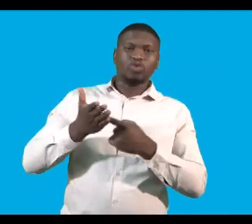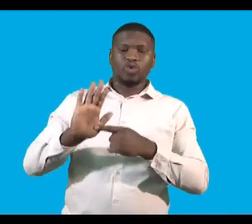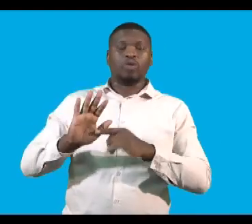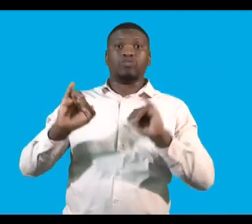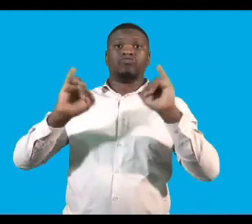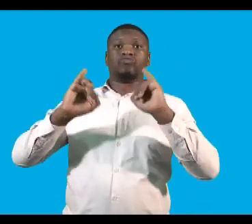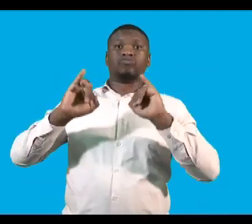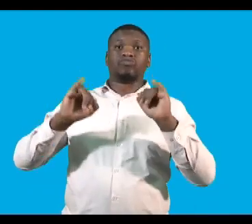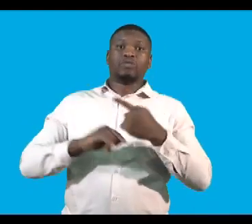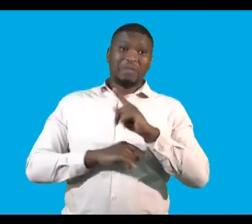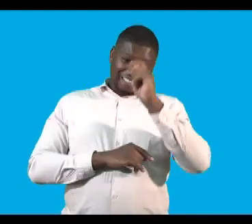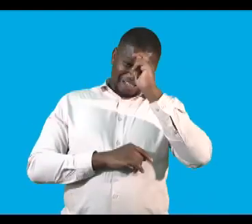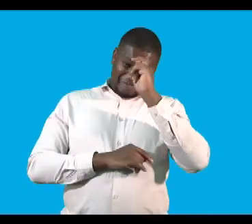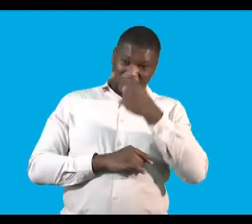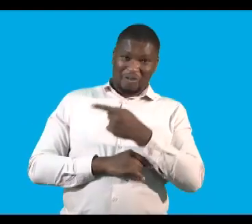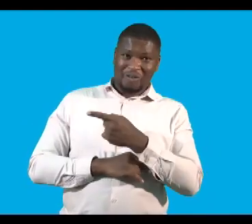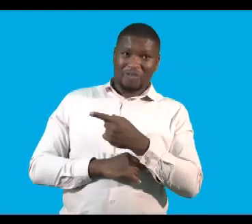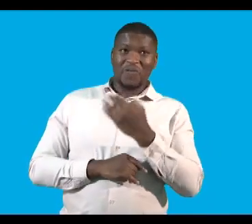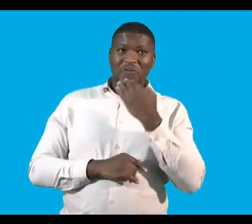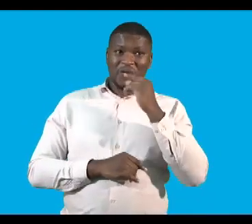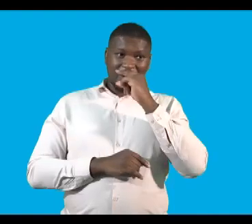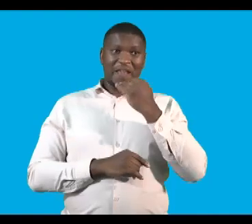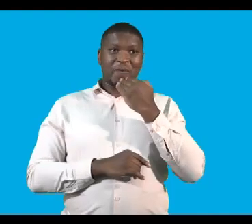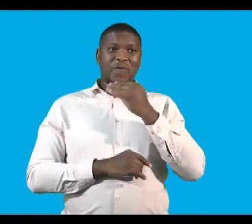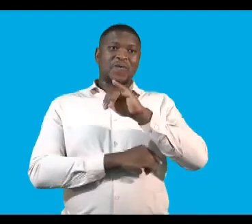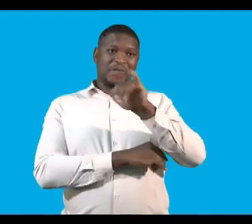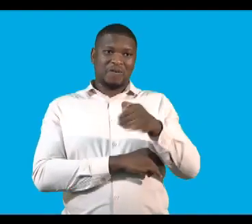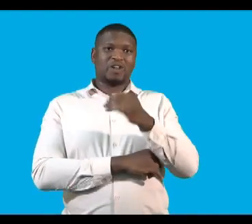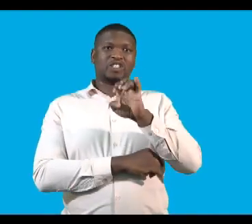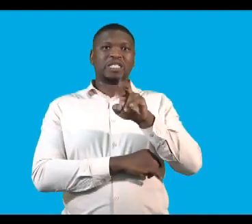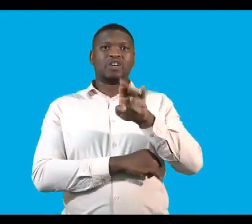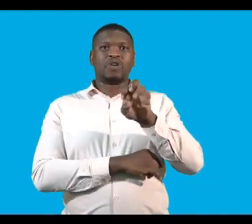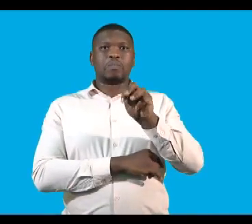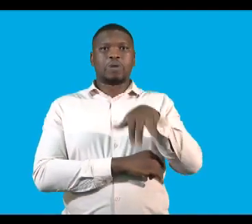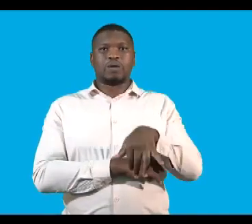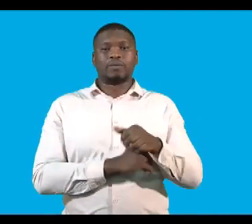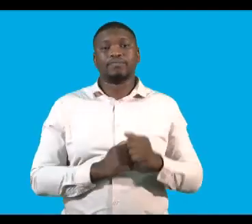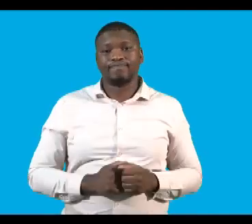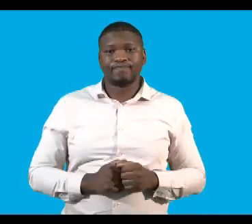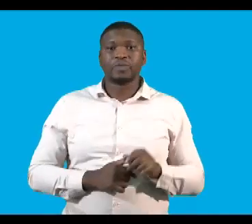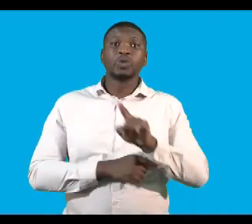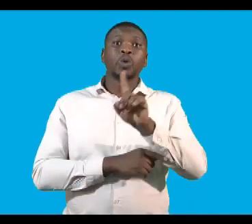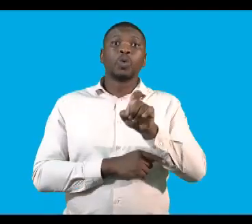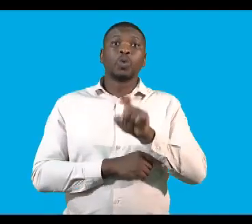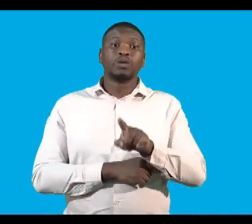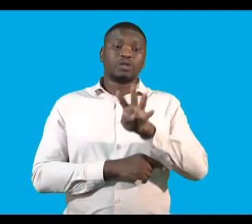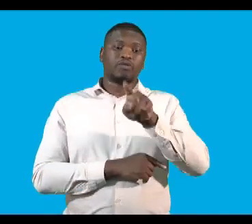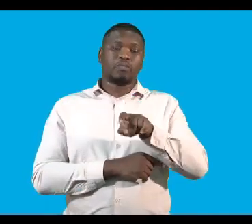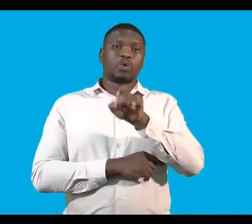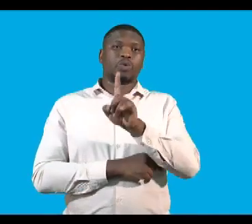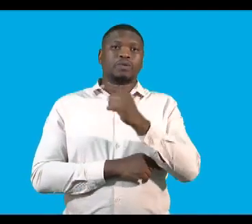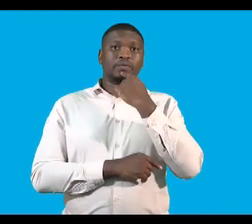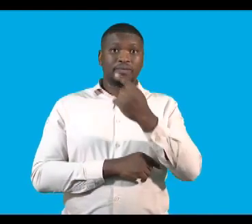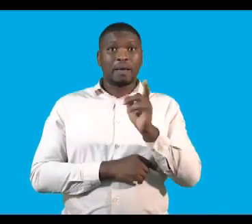to emphasize. So the boy in the checked shirt is Jeremy. Let's continue to the questions. Question